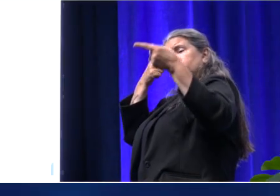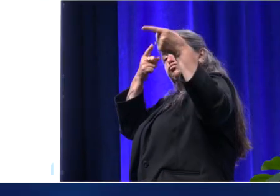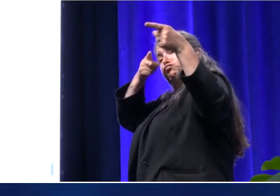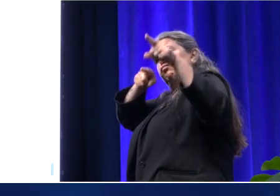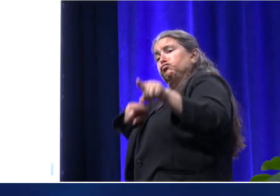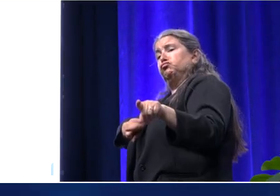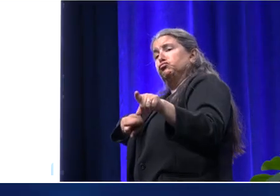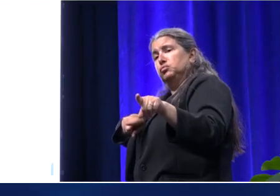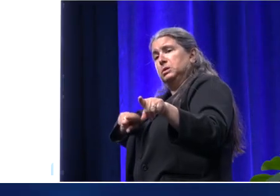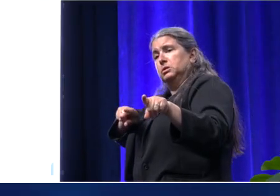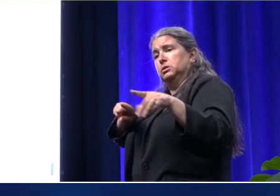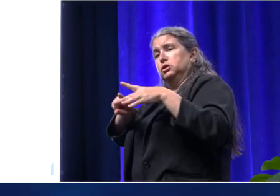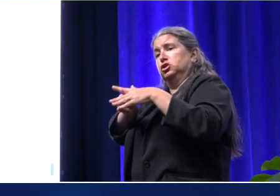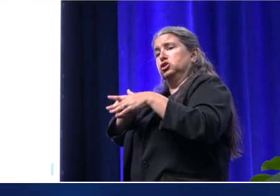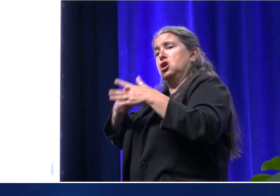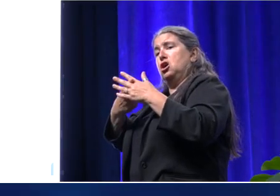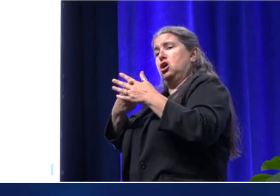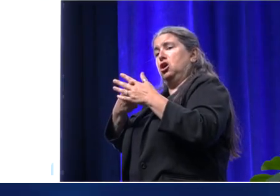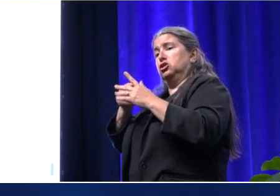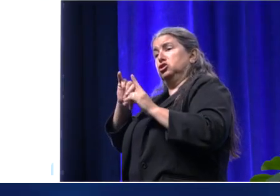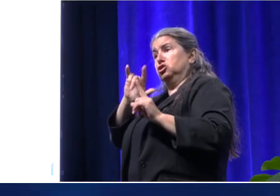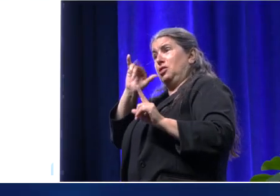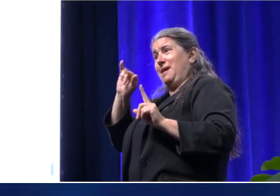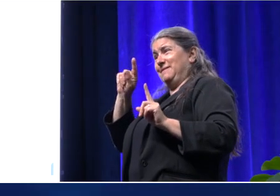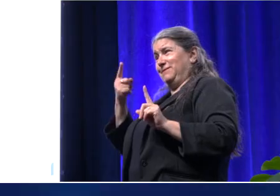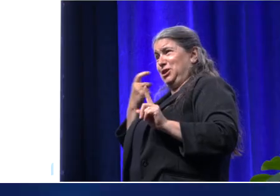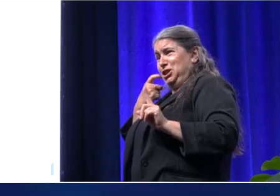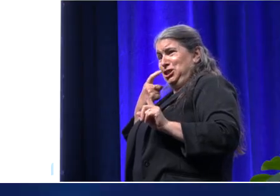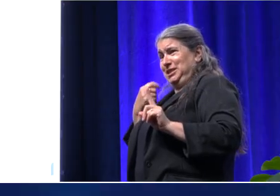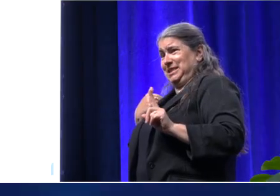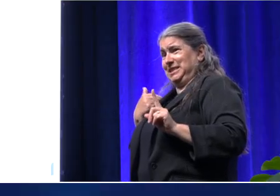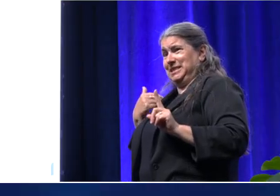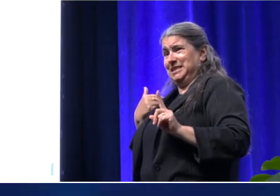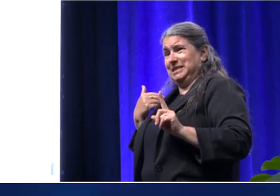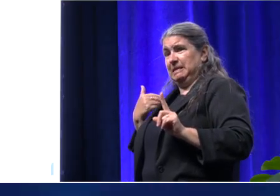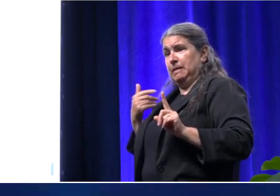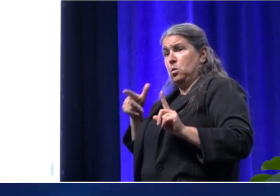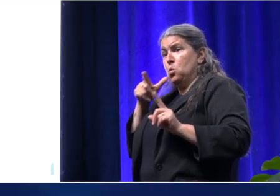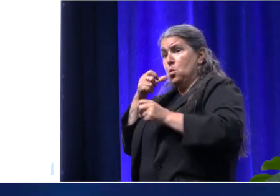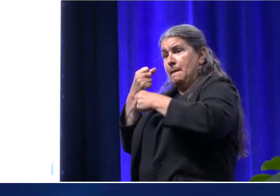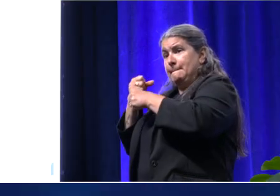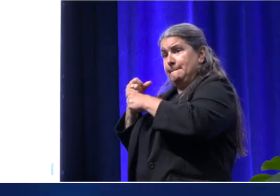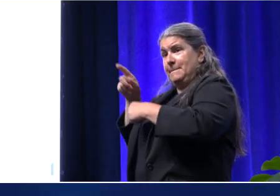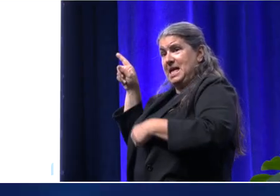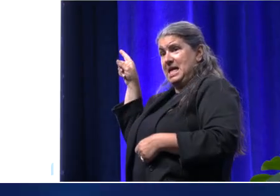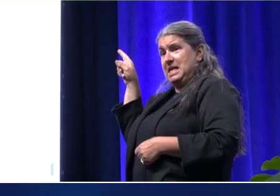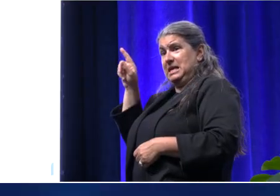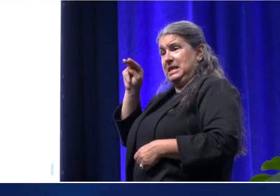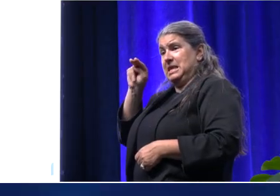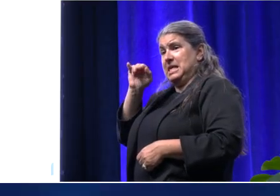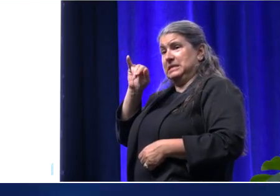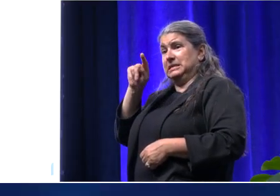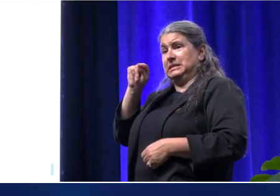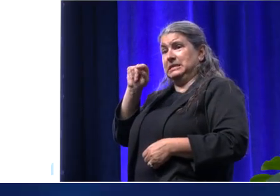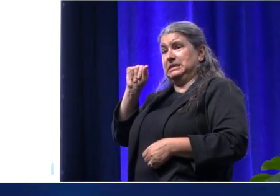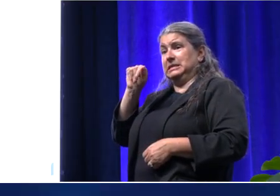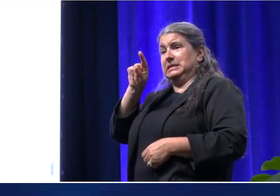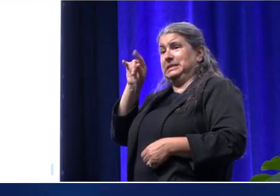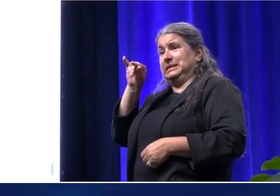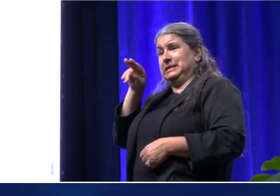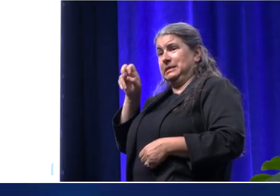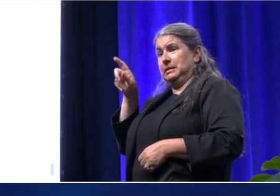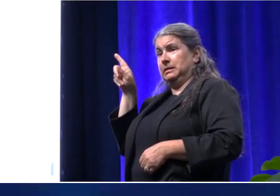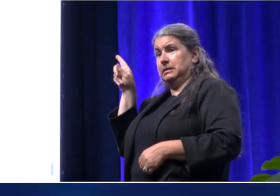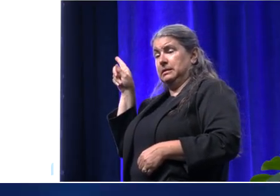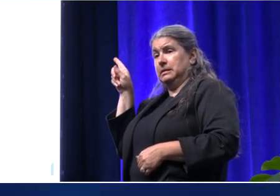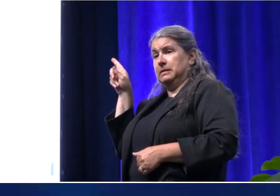effect on July 1st of this year. The manufacture of nitazines and all the associated nitazine analogs has been